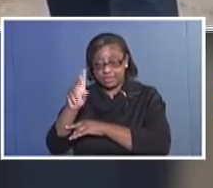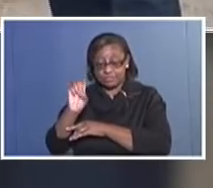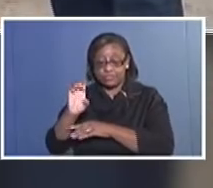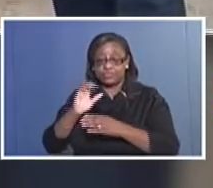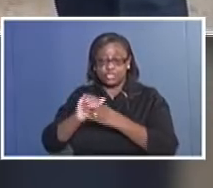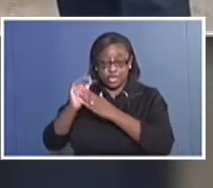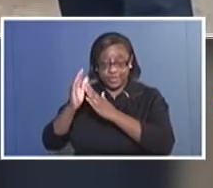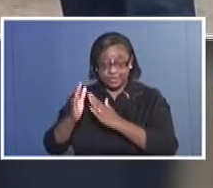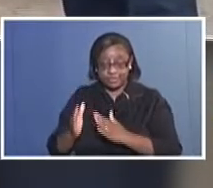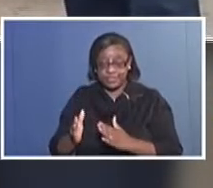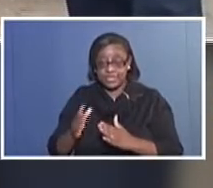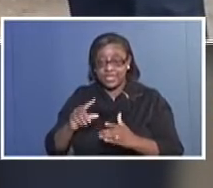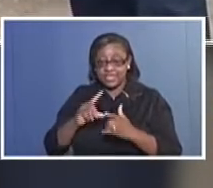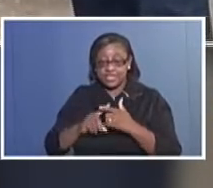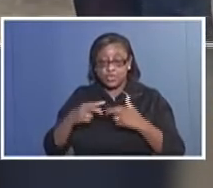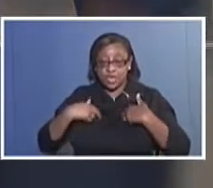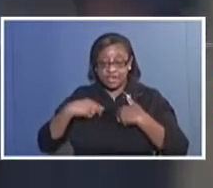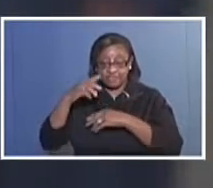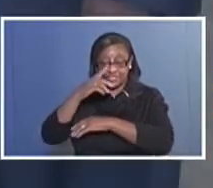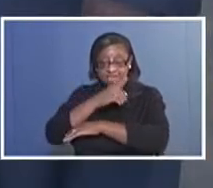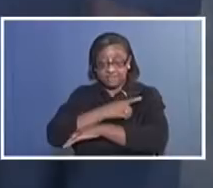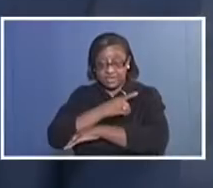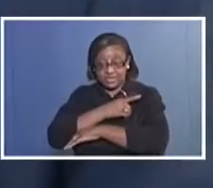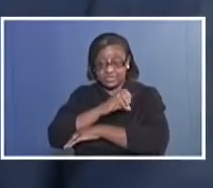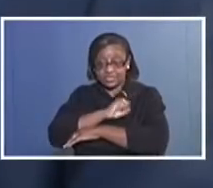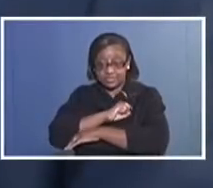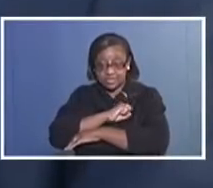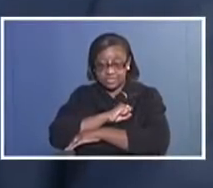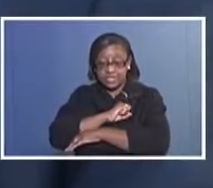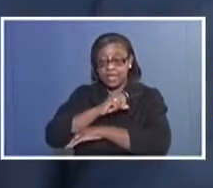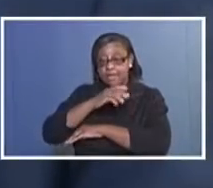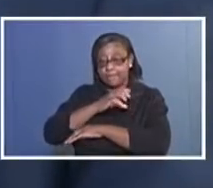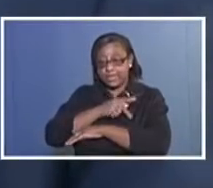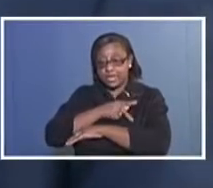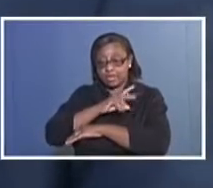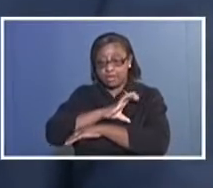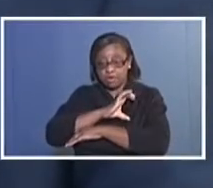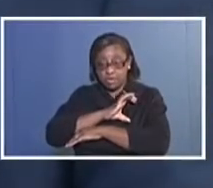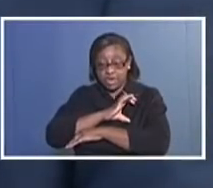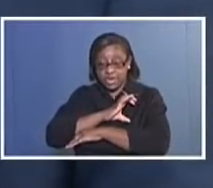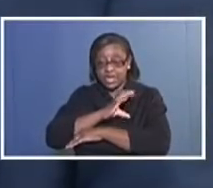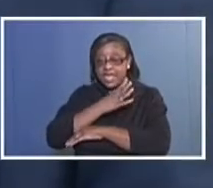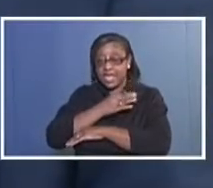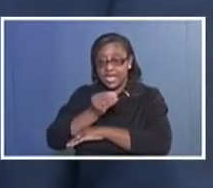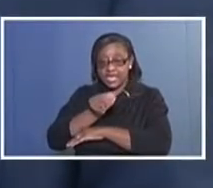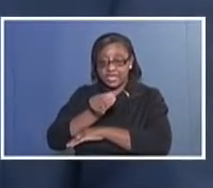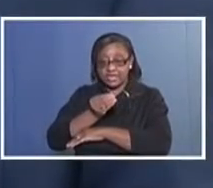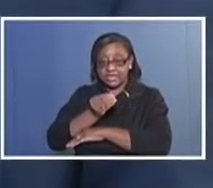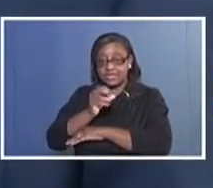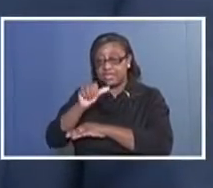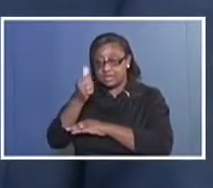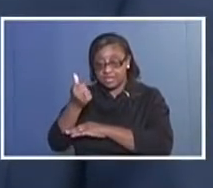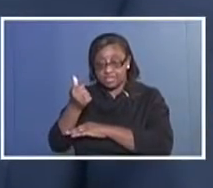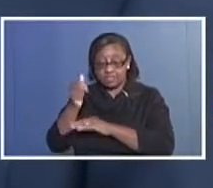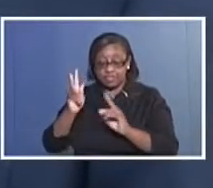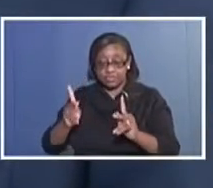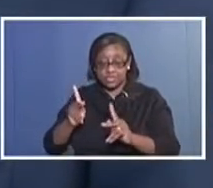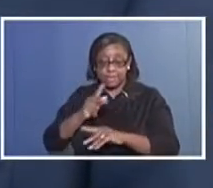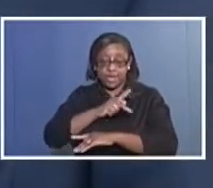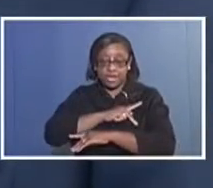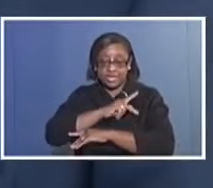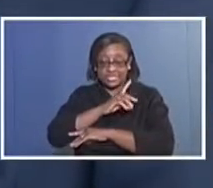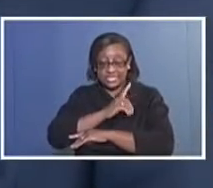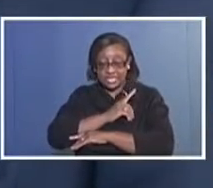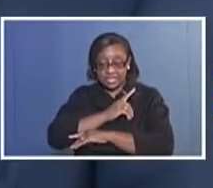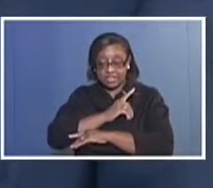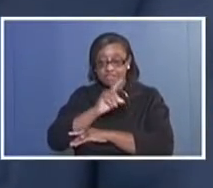Human resources strategist Daphne Simmons, accountant Peter Cartwright, and attorney and former BTC employee Park O'Deal